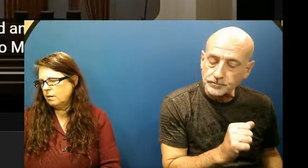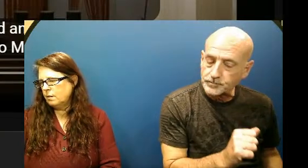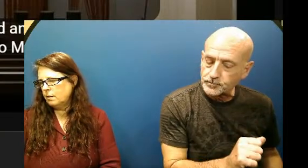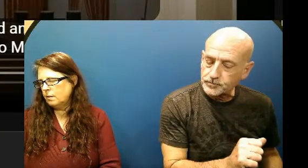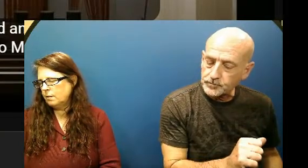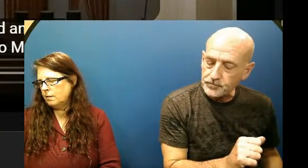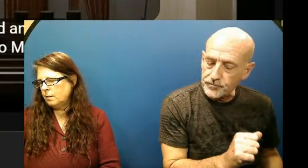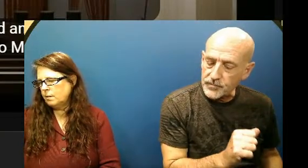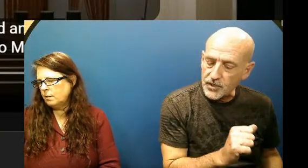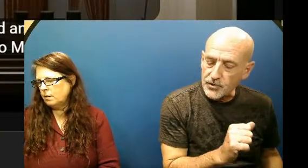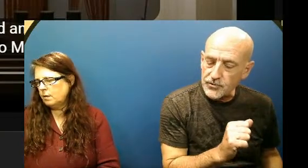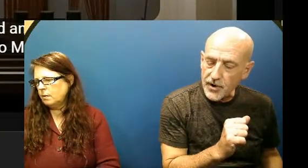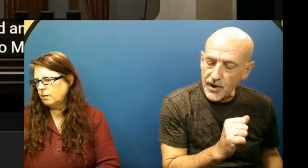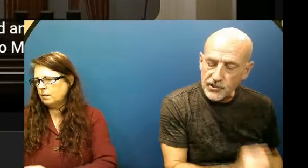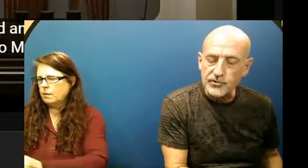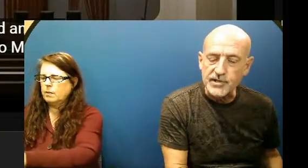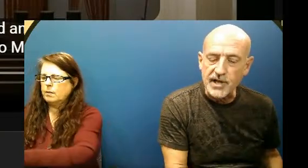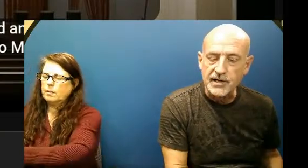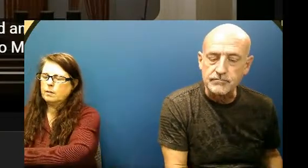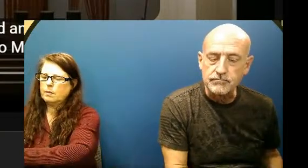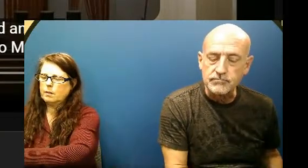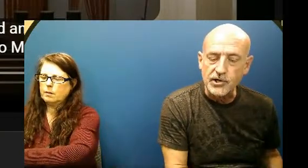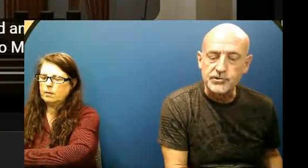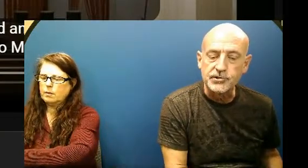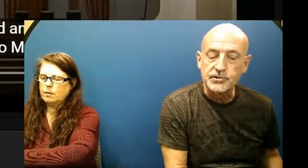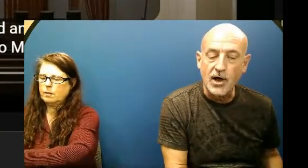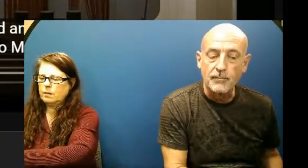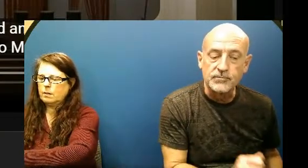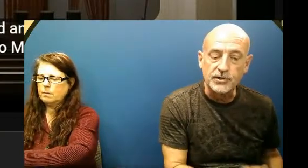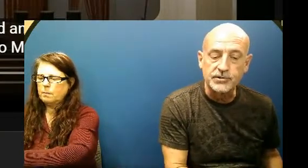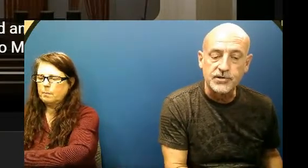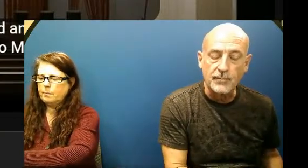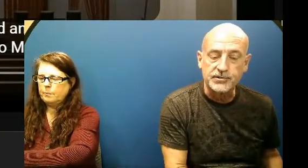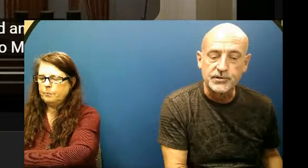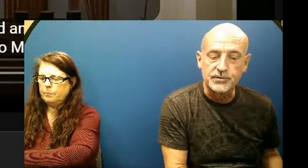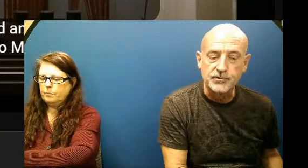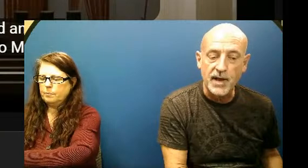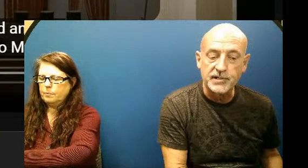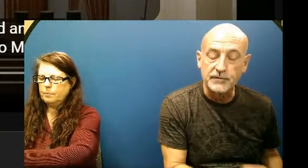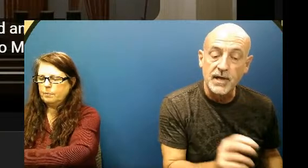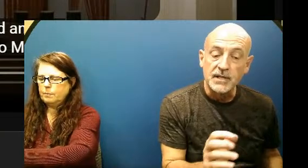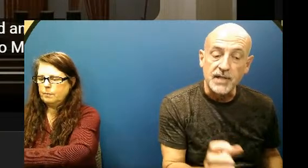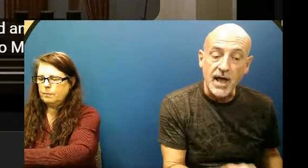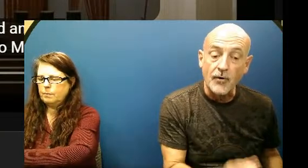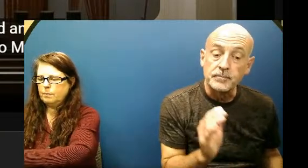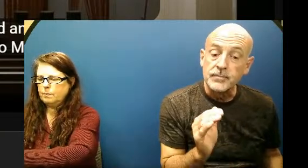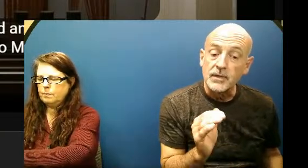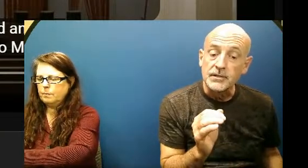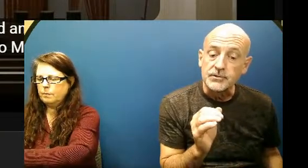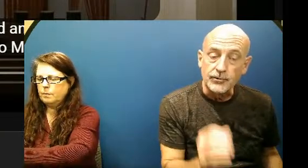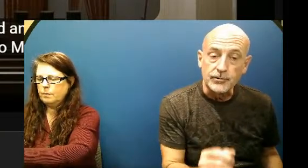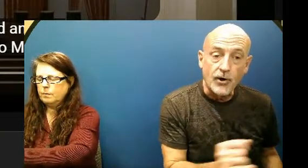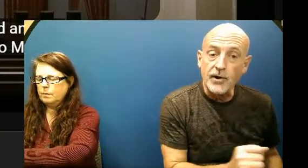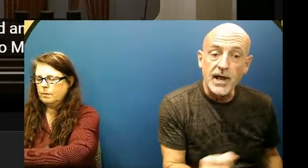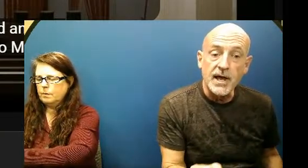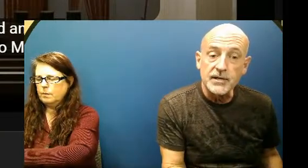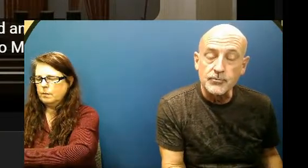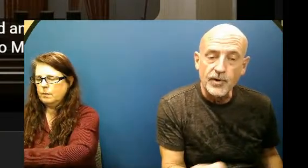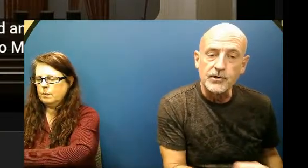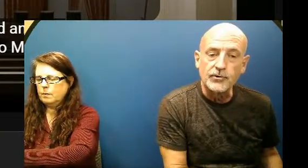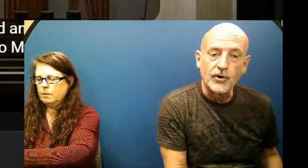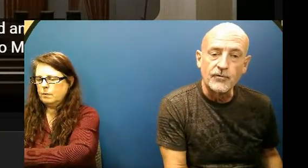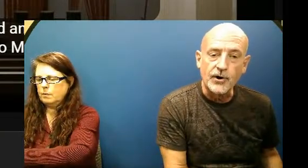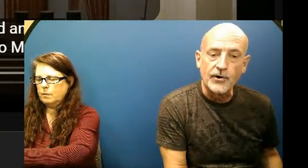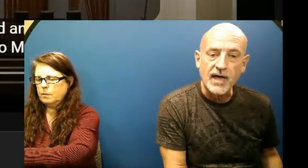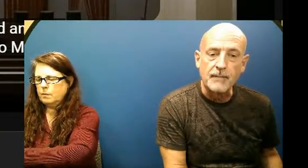So you have to understand Justice Thomas's perspective. Now, so long as